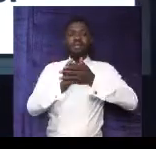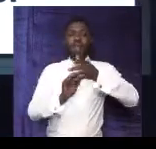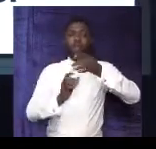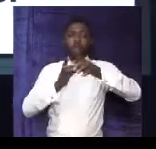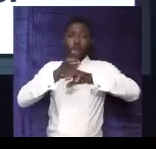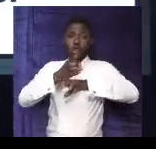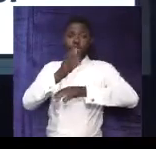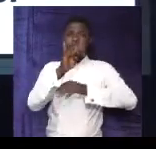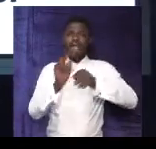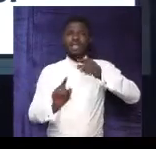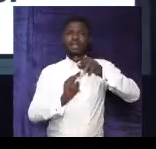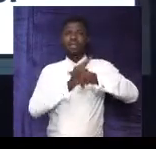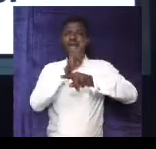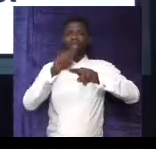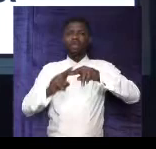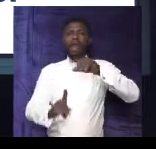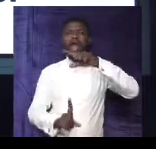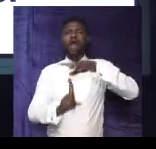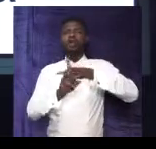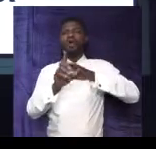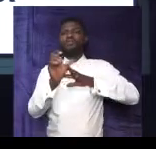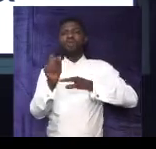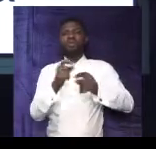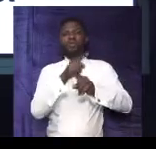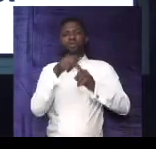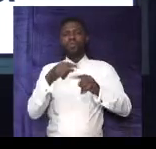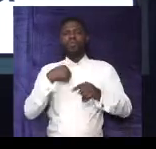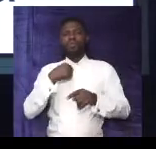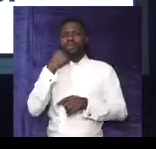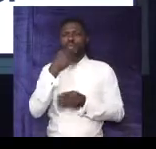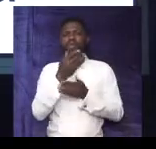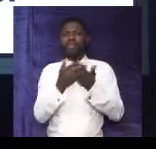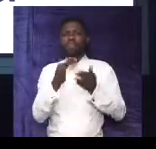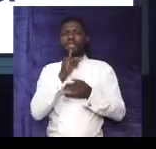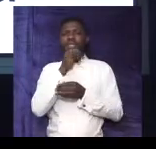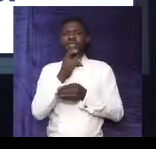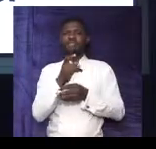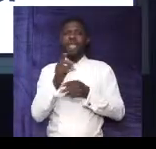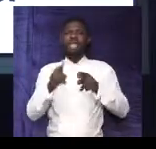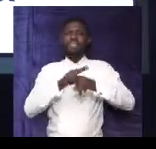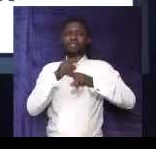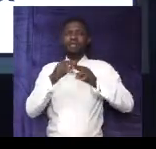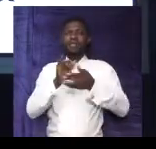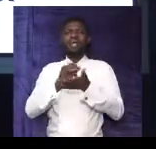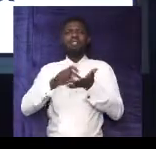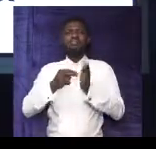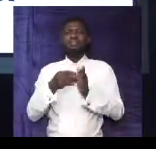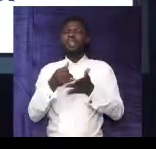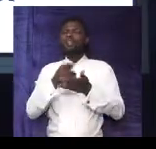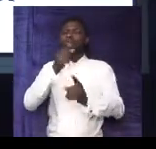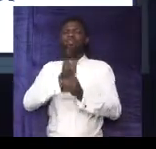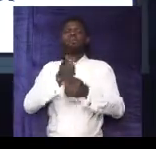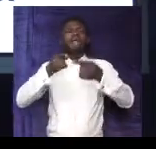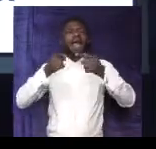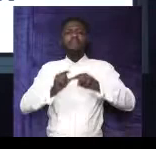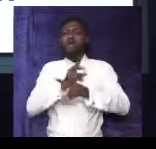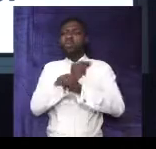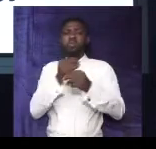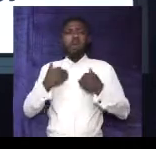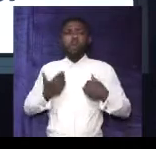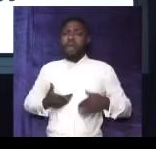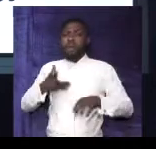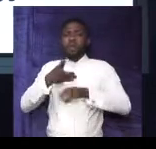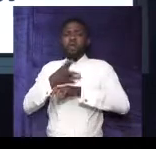are disasters caused by what? Natural occurrences. When we say something is natural, that means it just